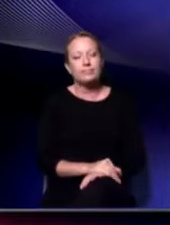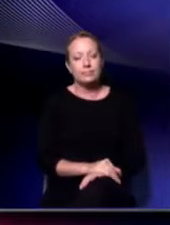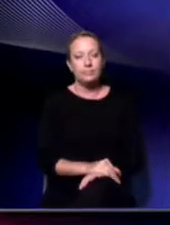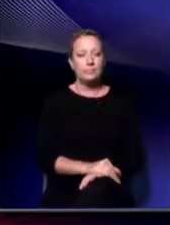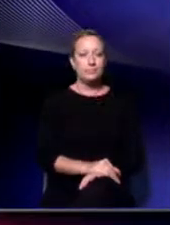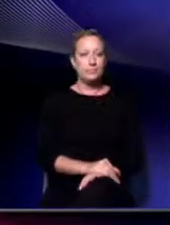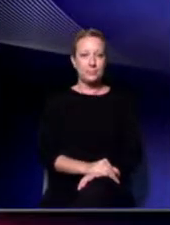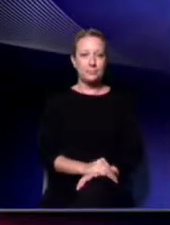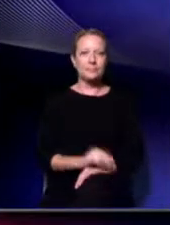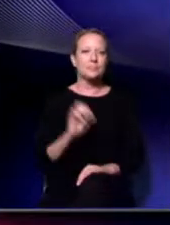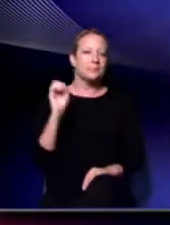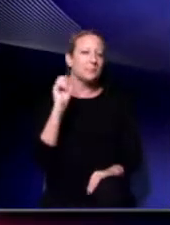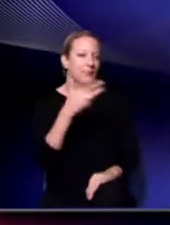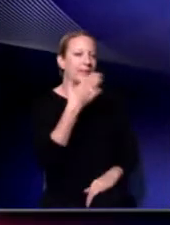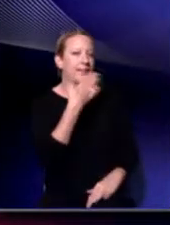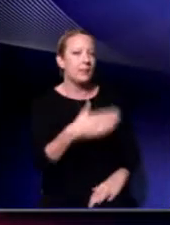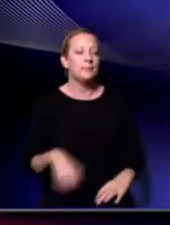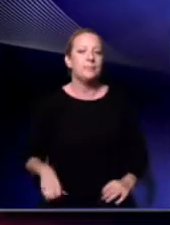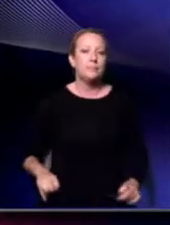Okay, thank you.